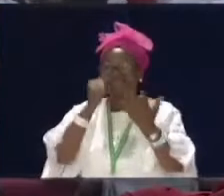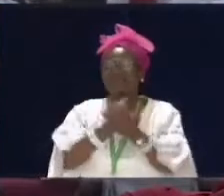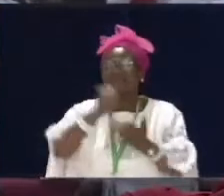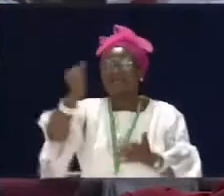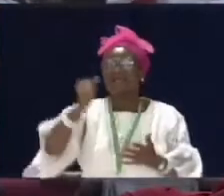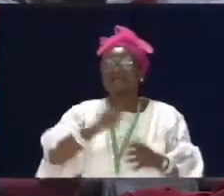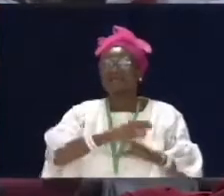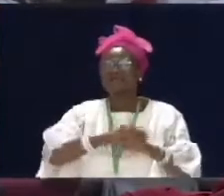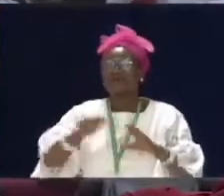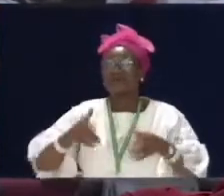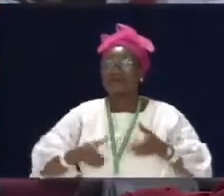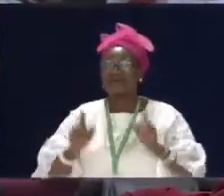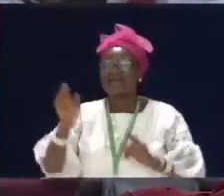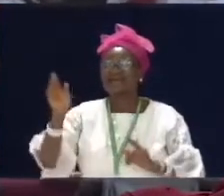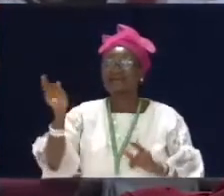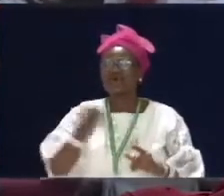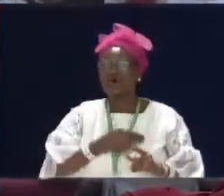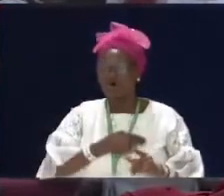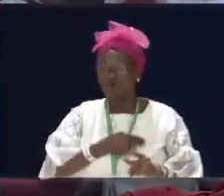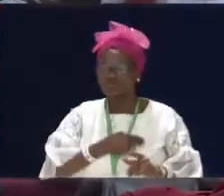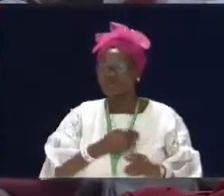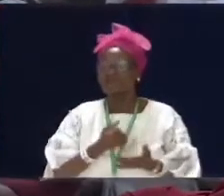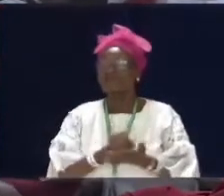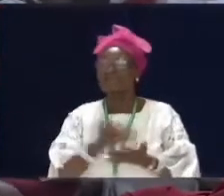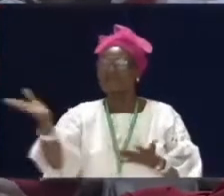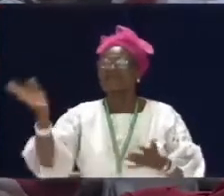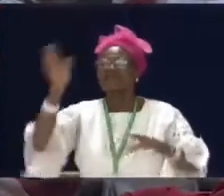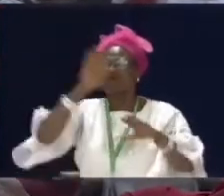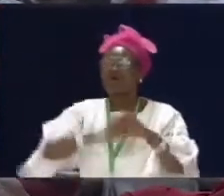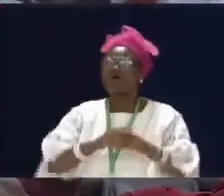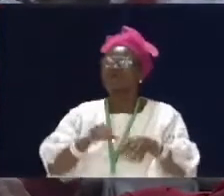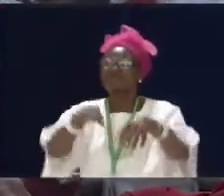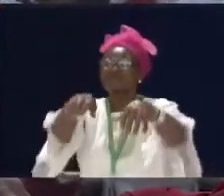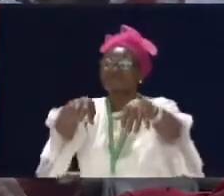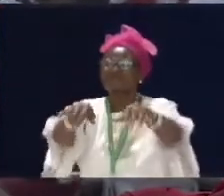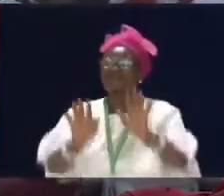Don't let them spend on funerals.